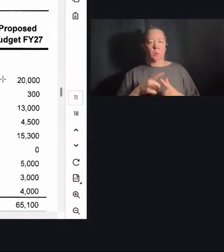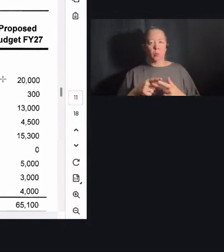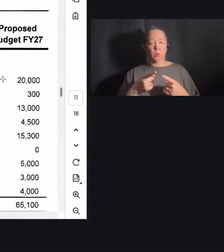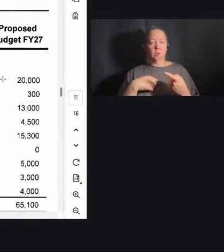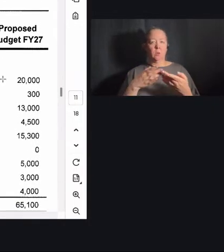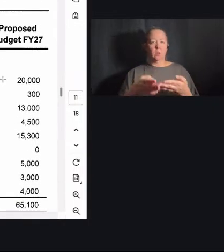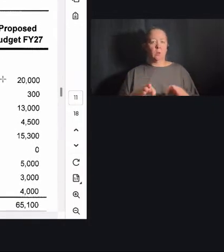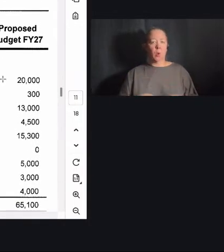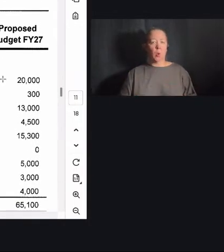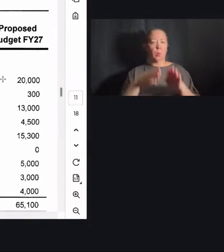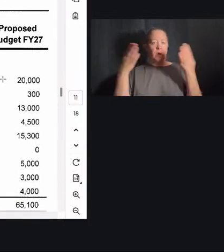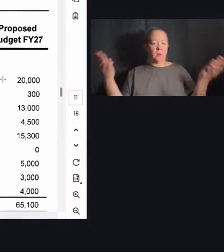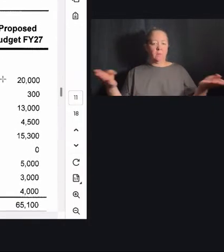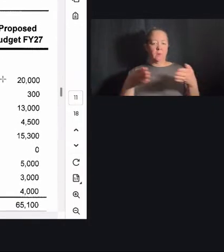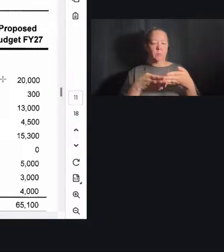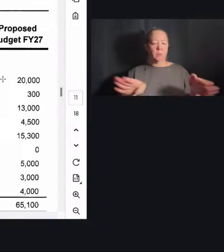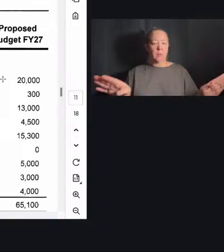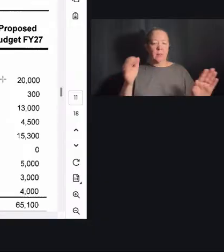debt services.